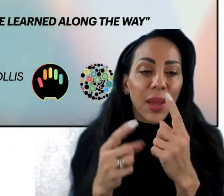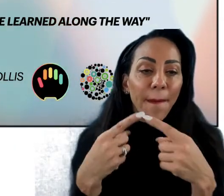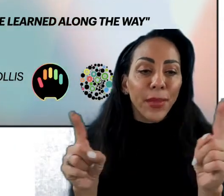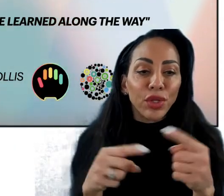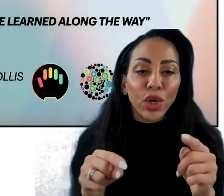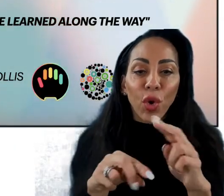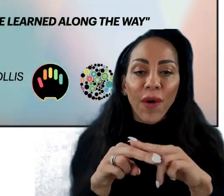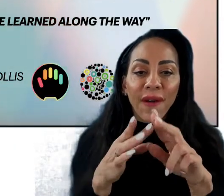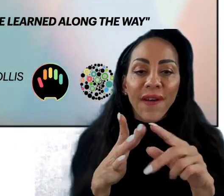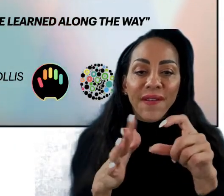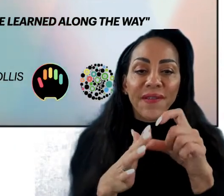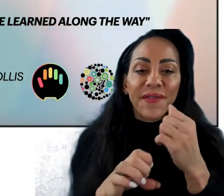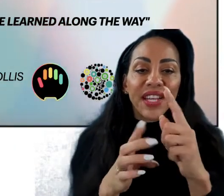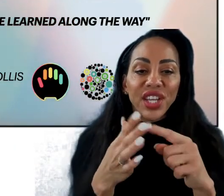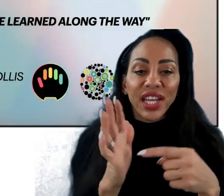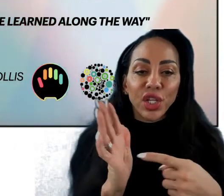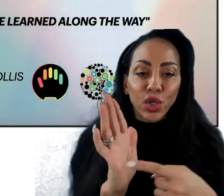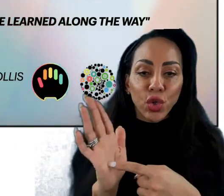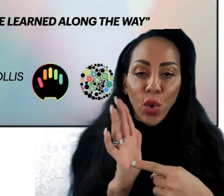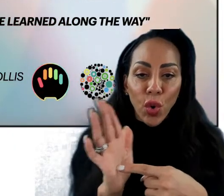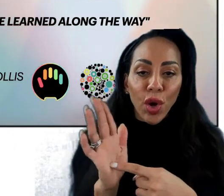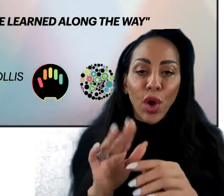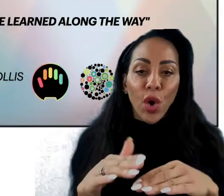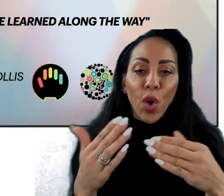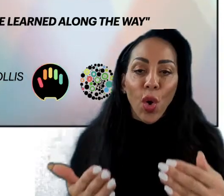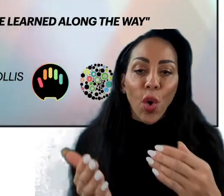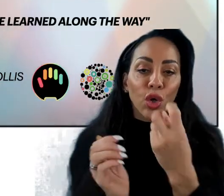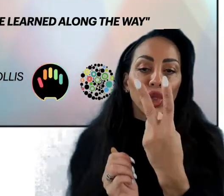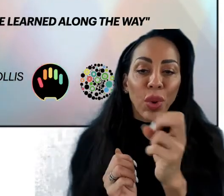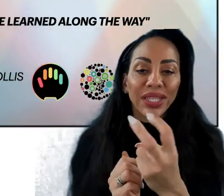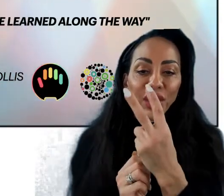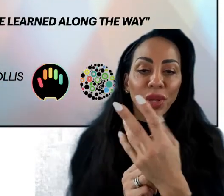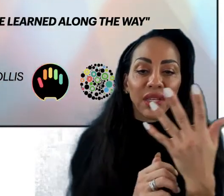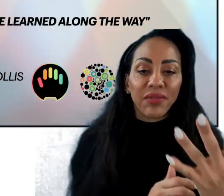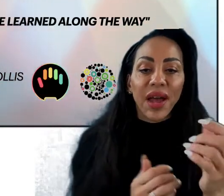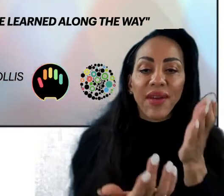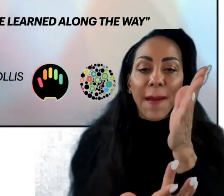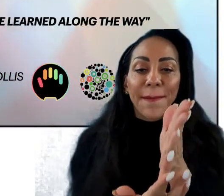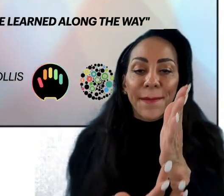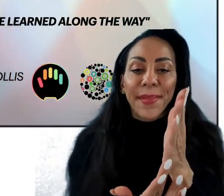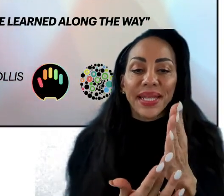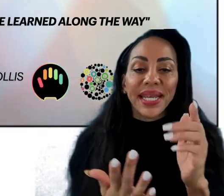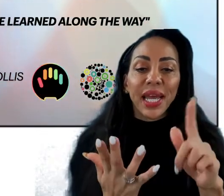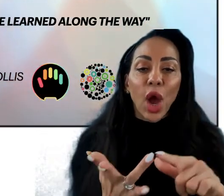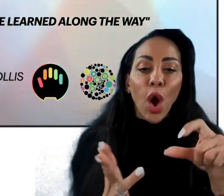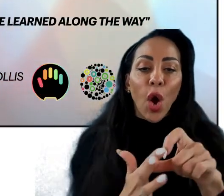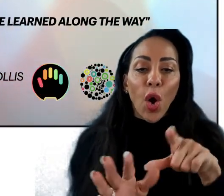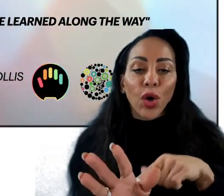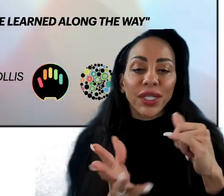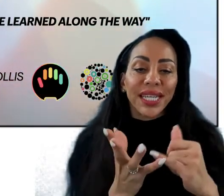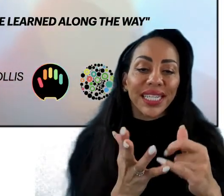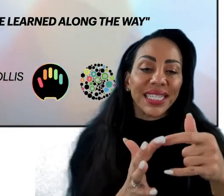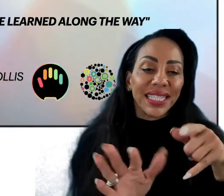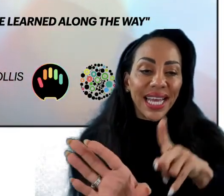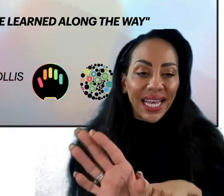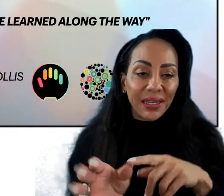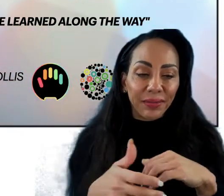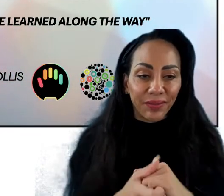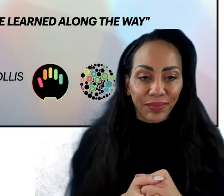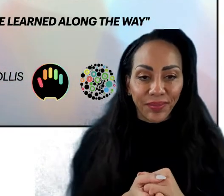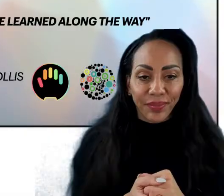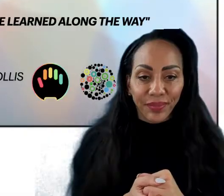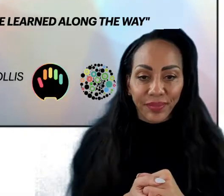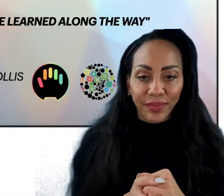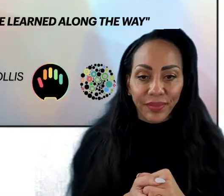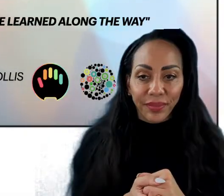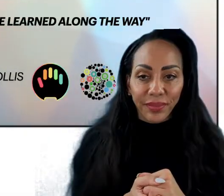recently, 2025, a MIDI Odyssey, which is kind of what it's kind of become. Just a quick word of warning,